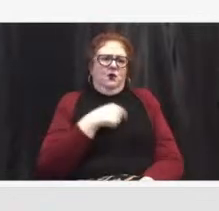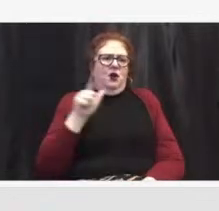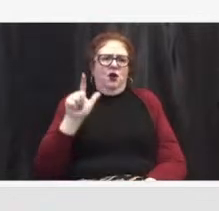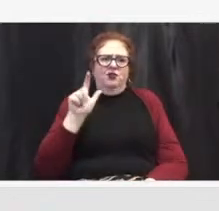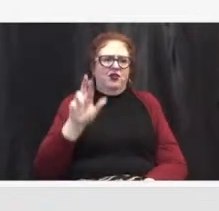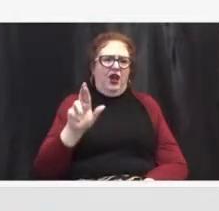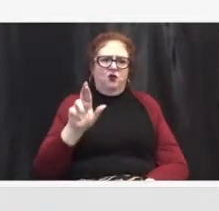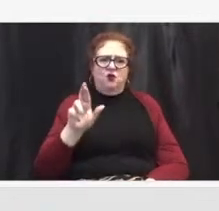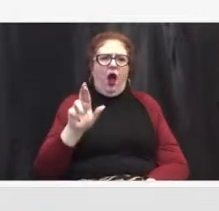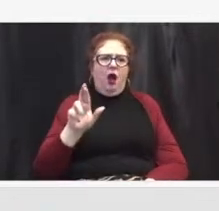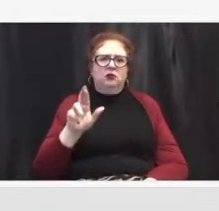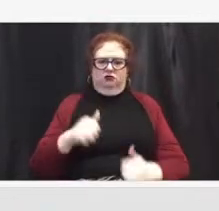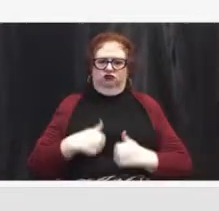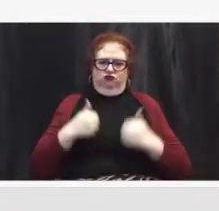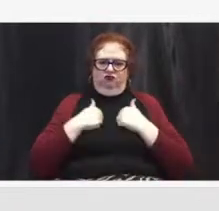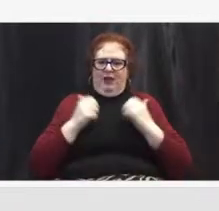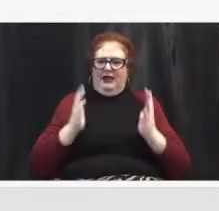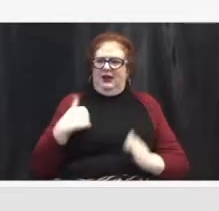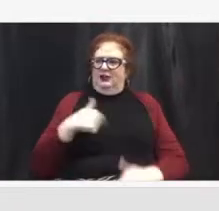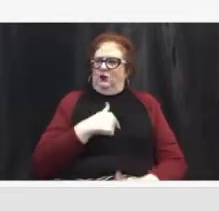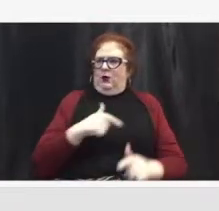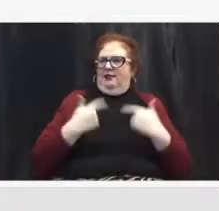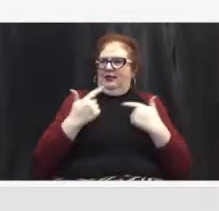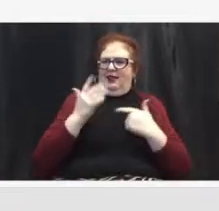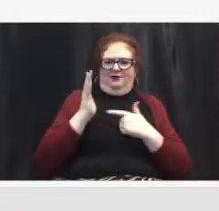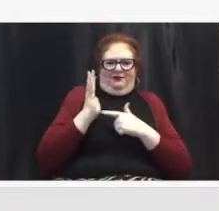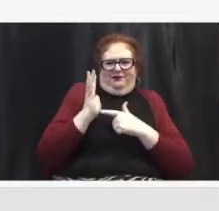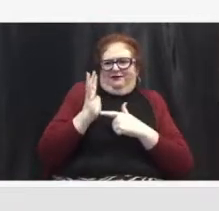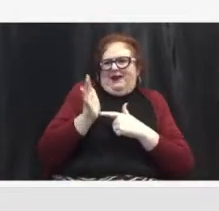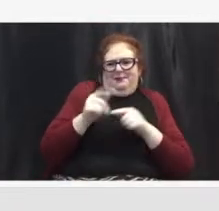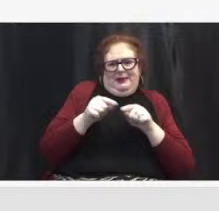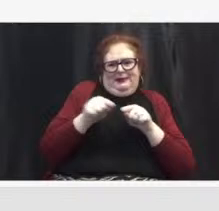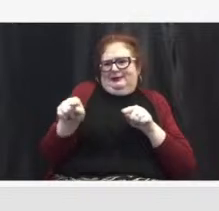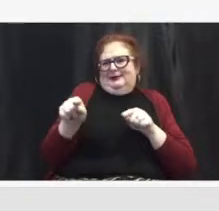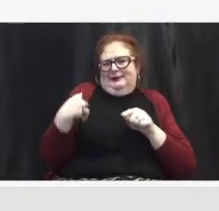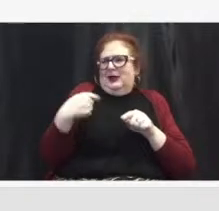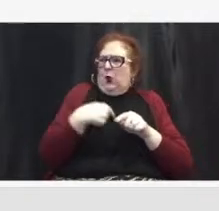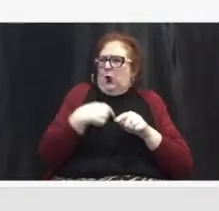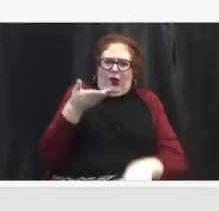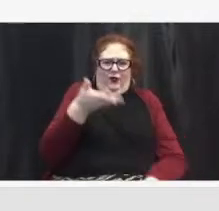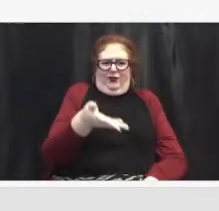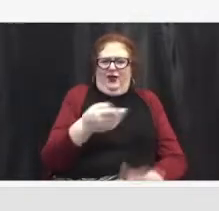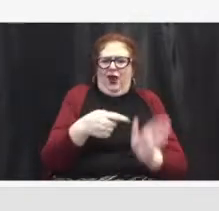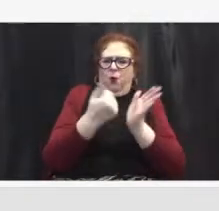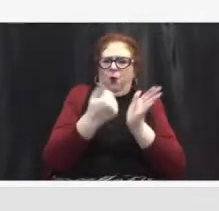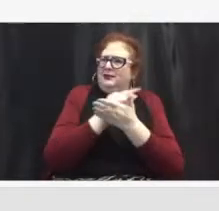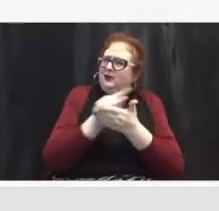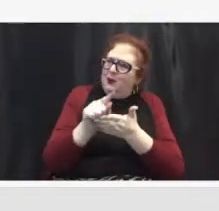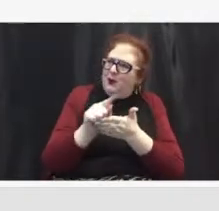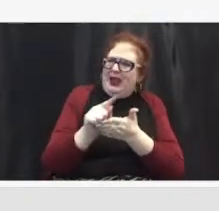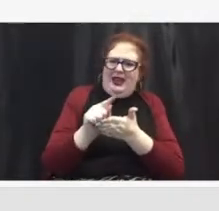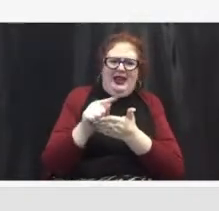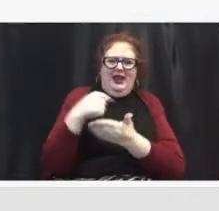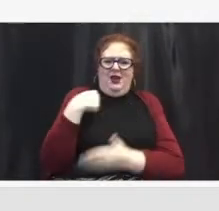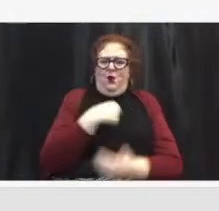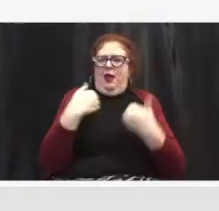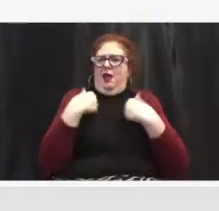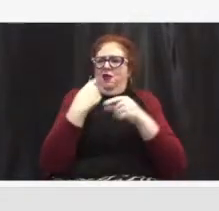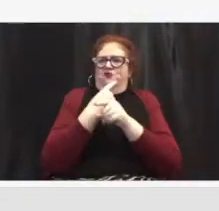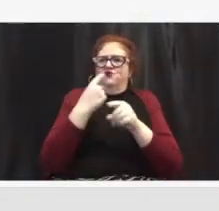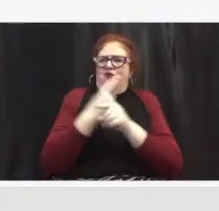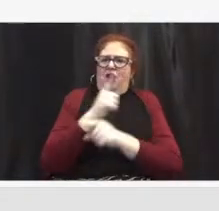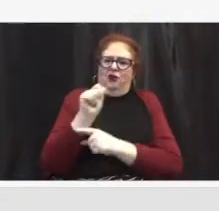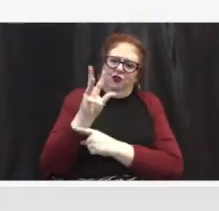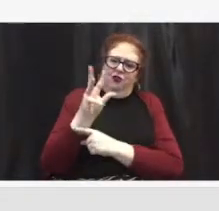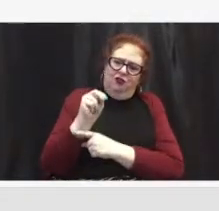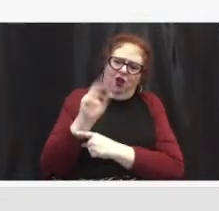within a 5-minute drive of this property. We're there at least once a week. We have regular lawn care. We have multiple